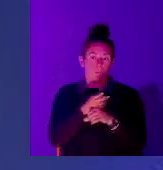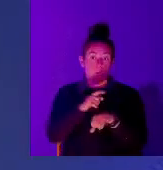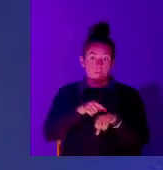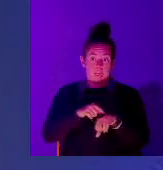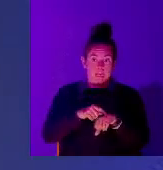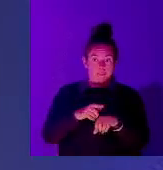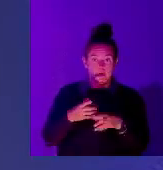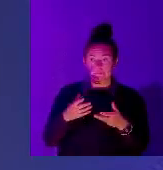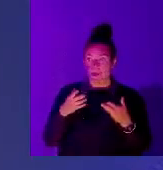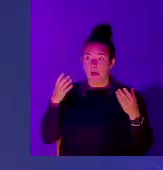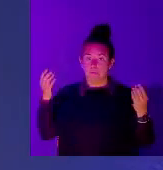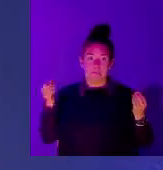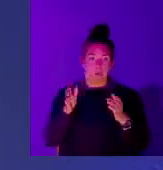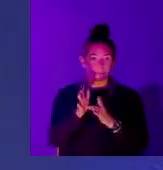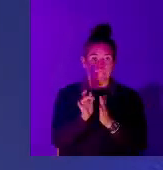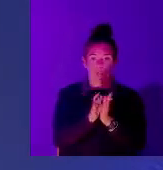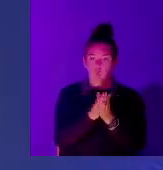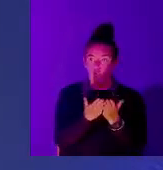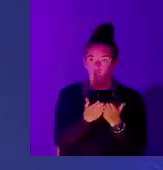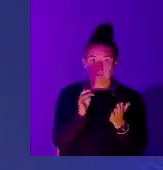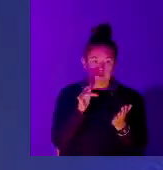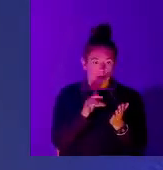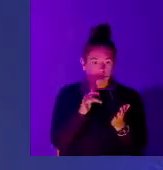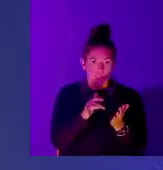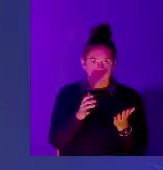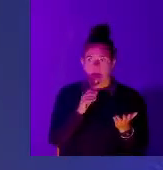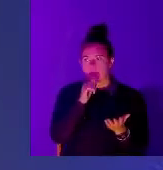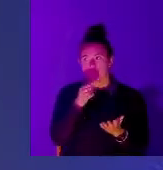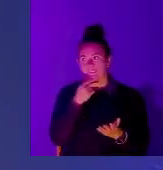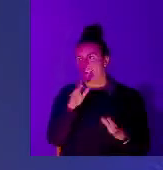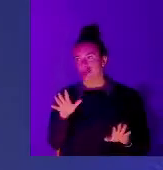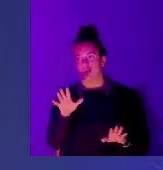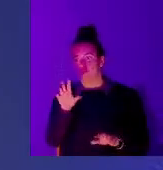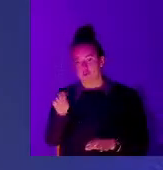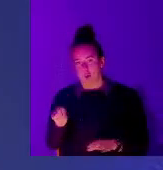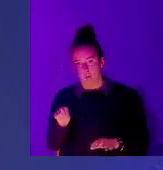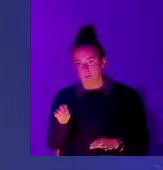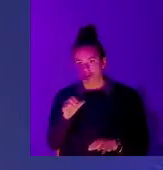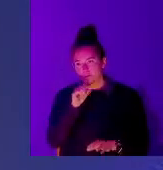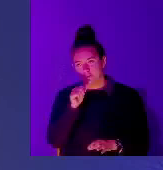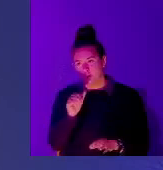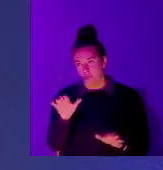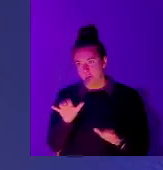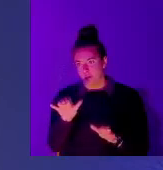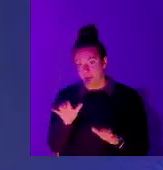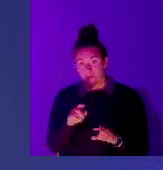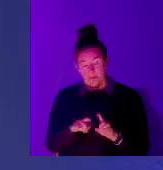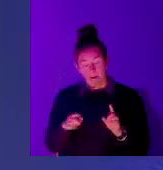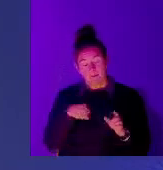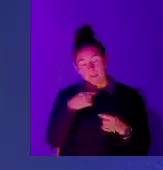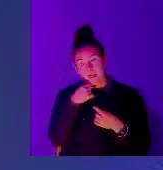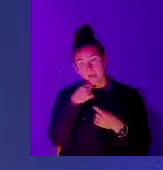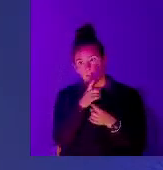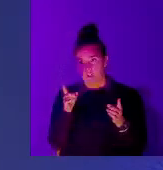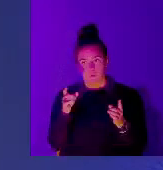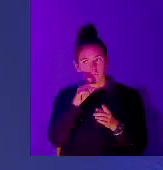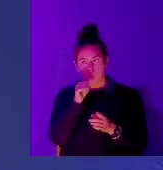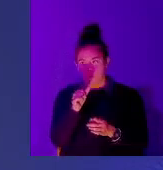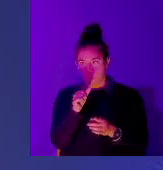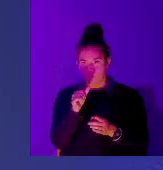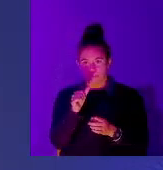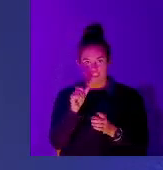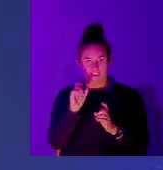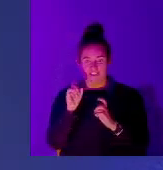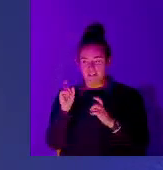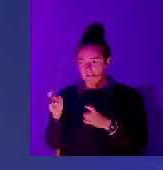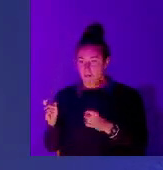study, I'm not telling you not to do that, but I am telling you, don't give them equal place with the